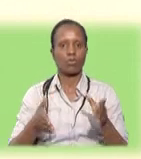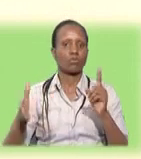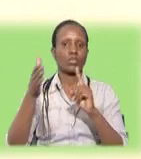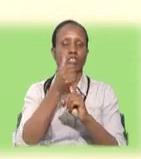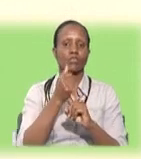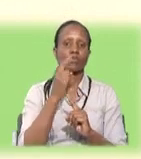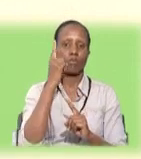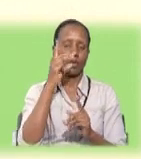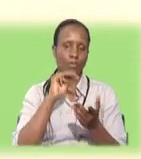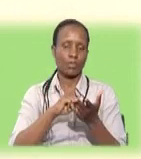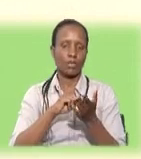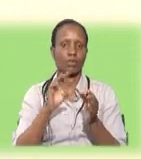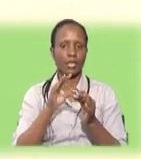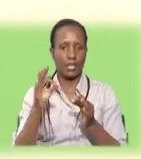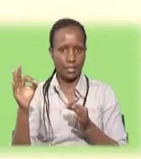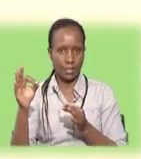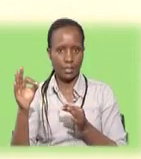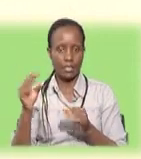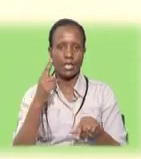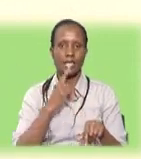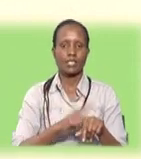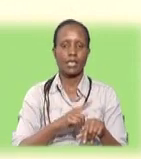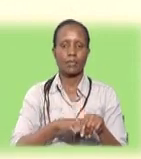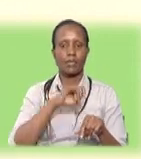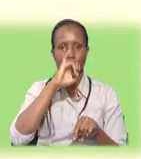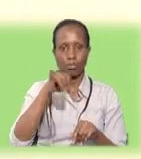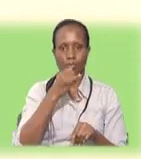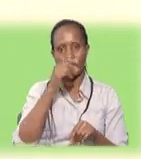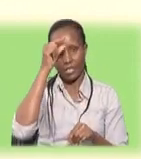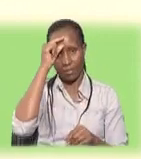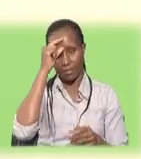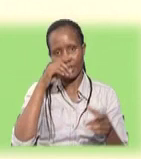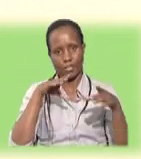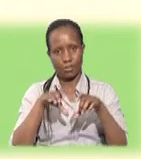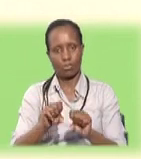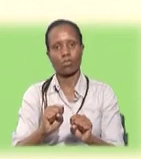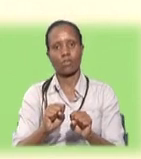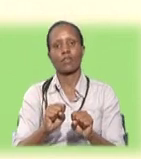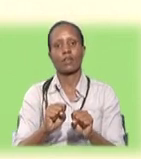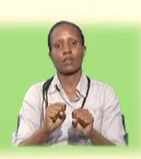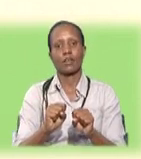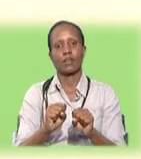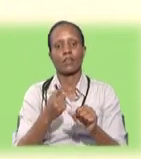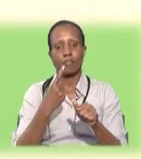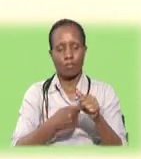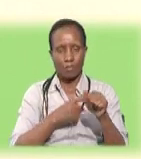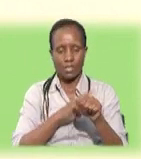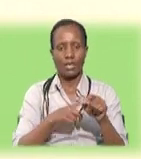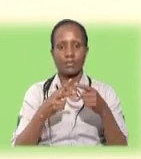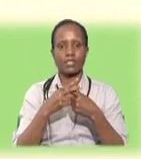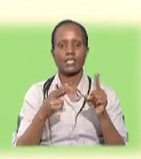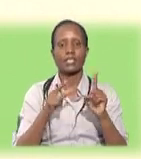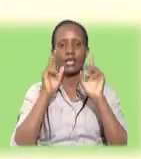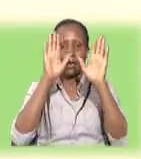to achieve 1 million acres. When the Jubilee government came on power, started first of all from the